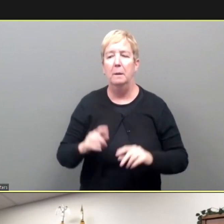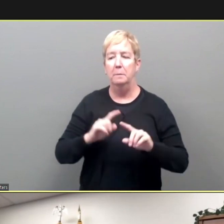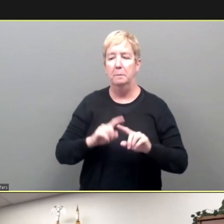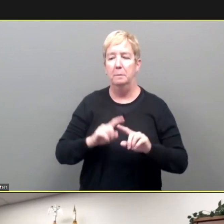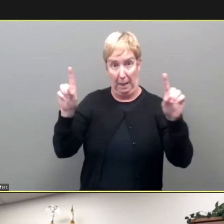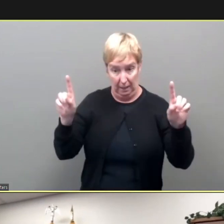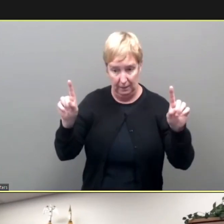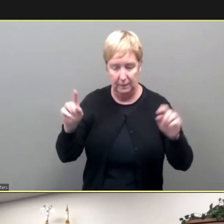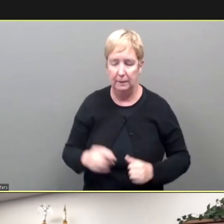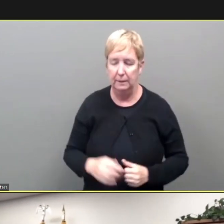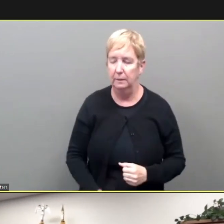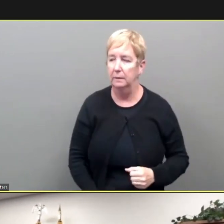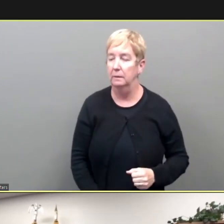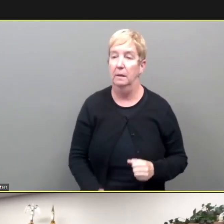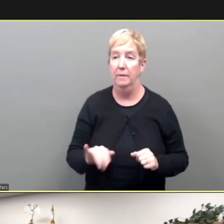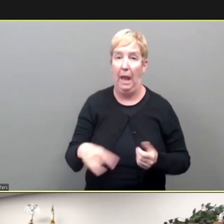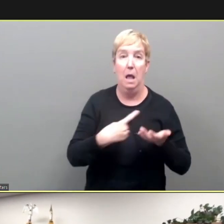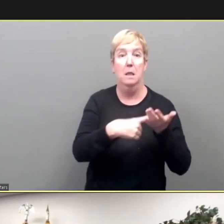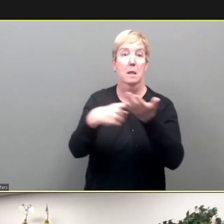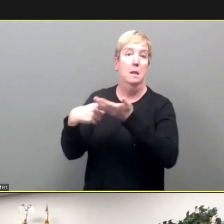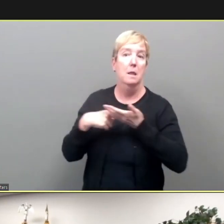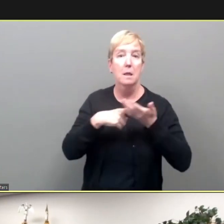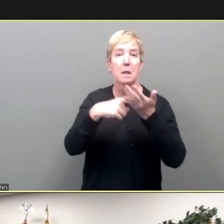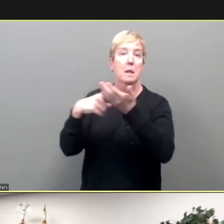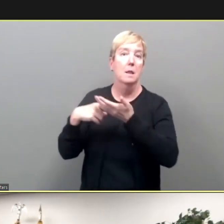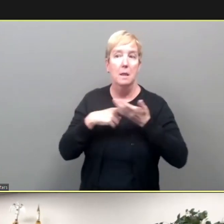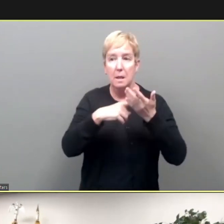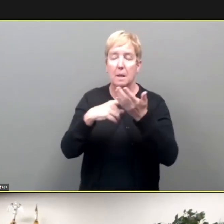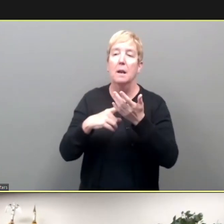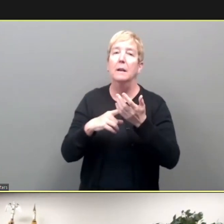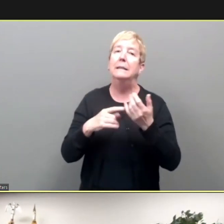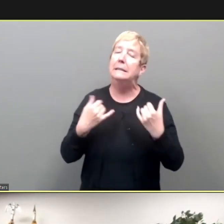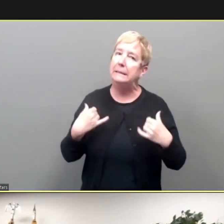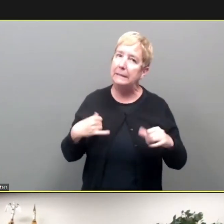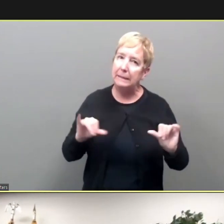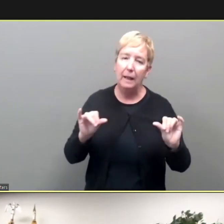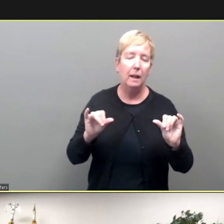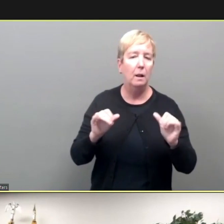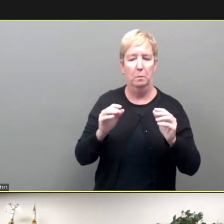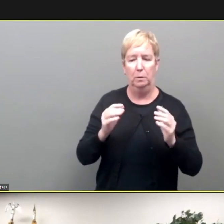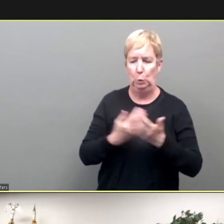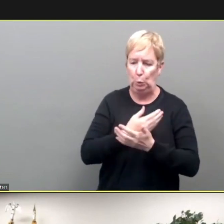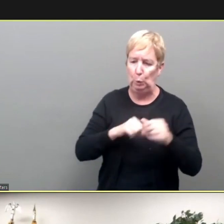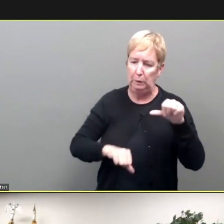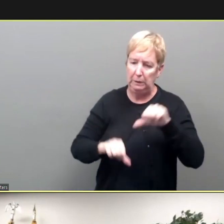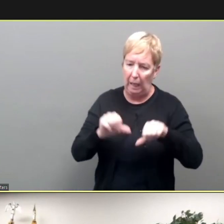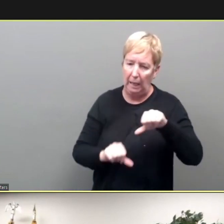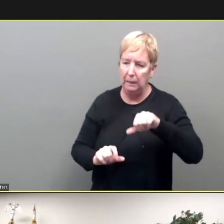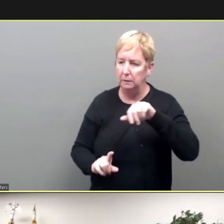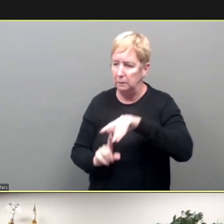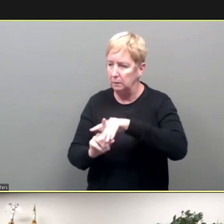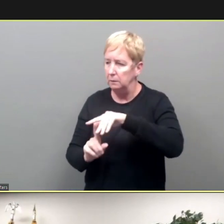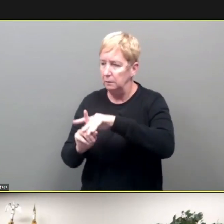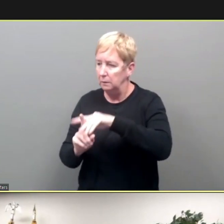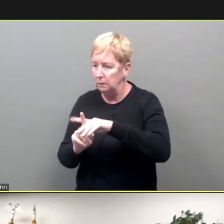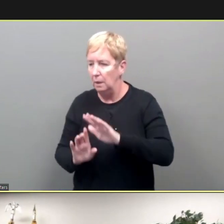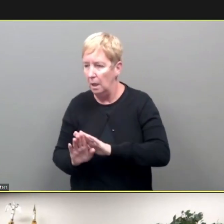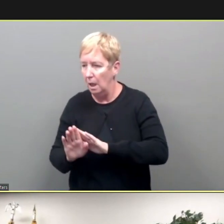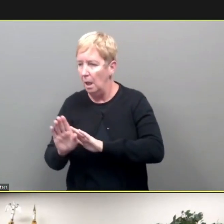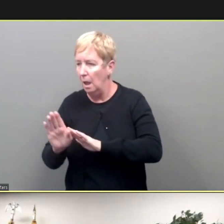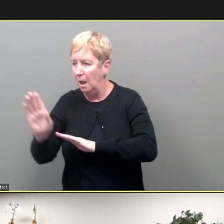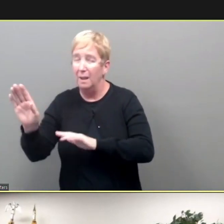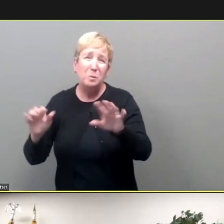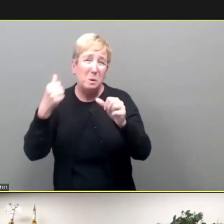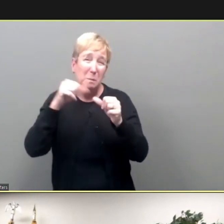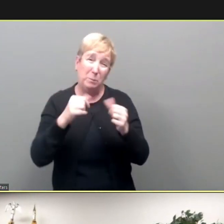used, the science is growing on this. So not, it's not a vaccine that's been around